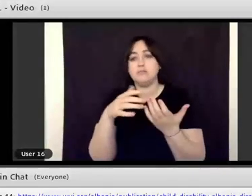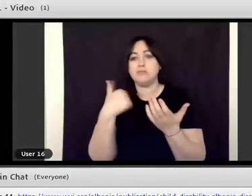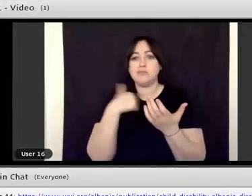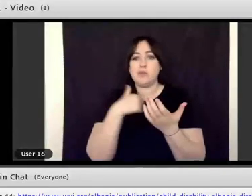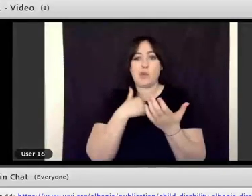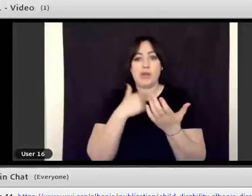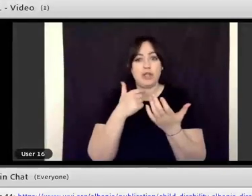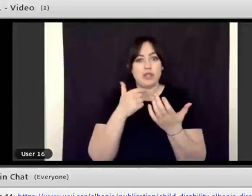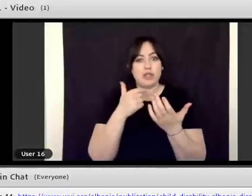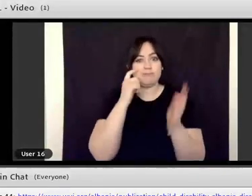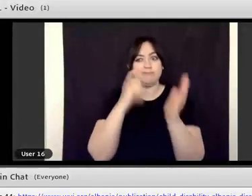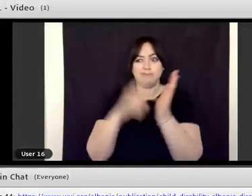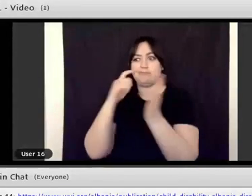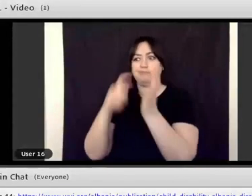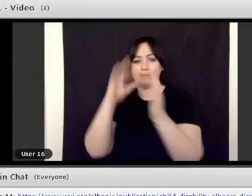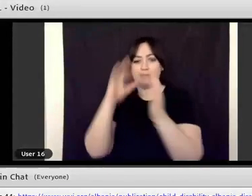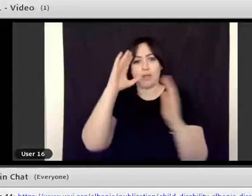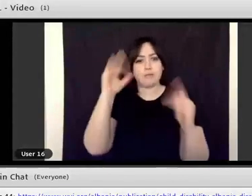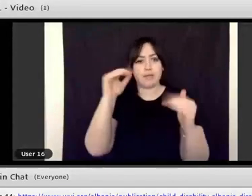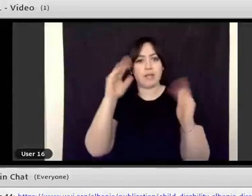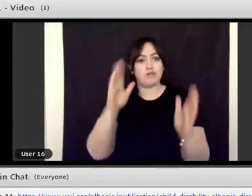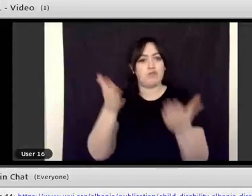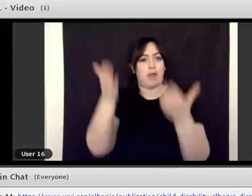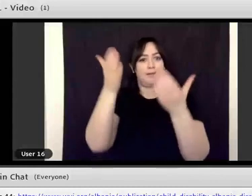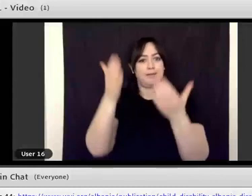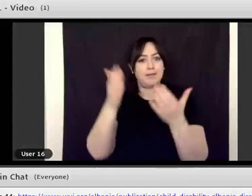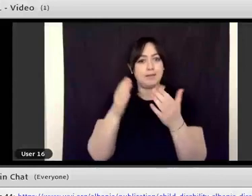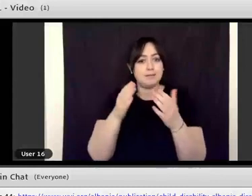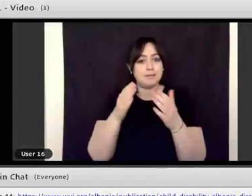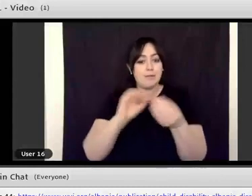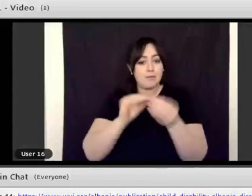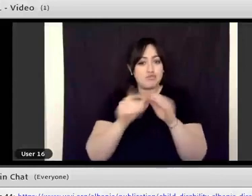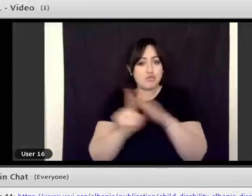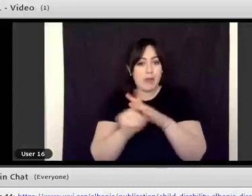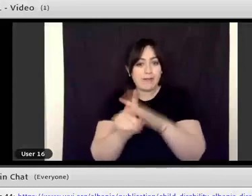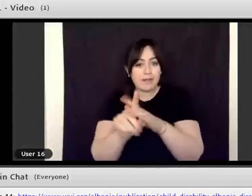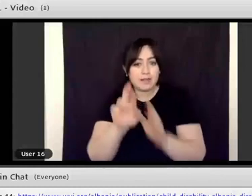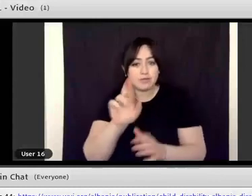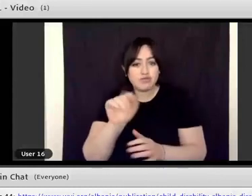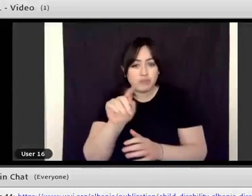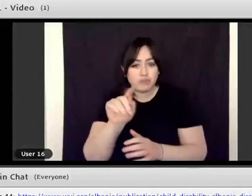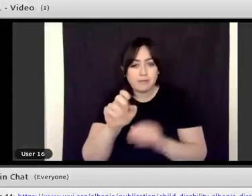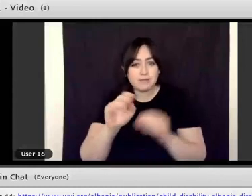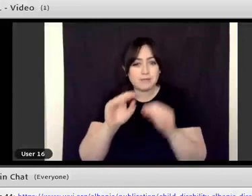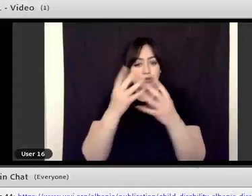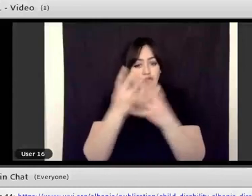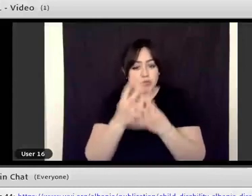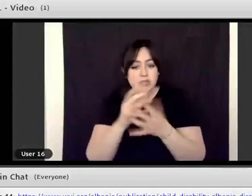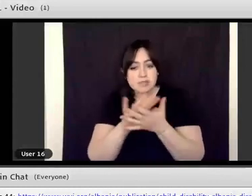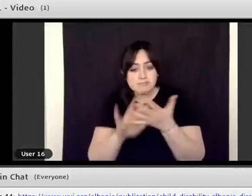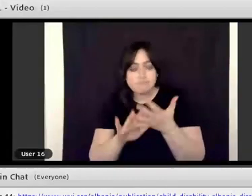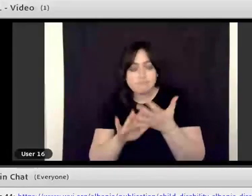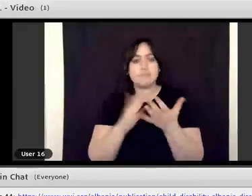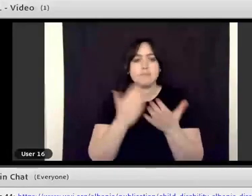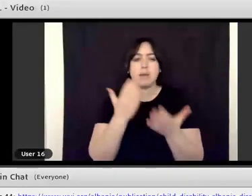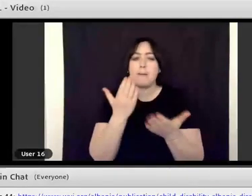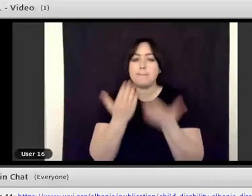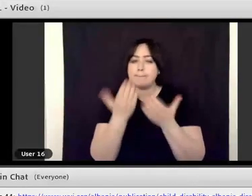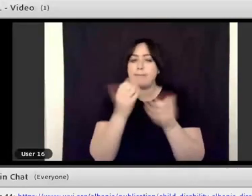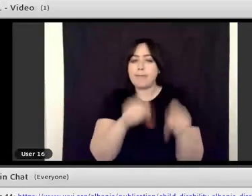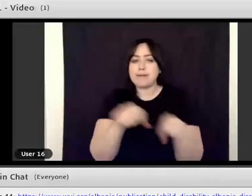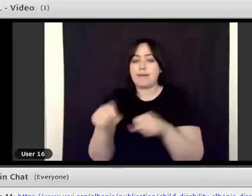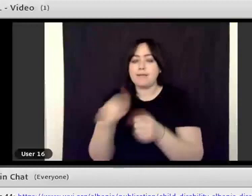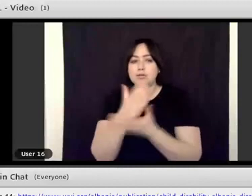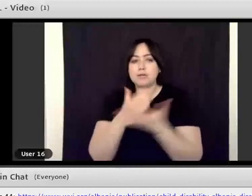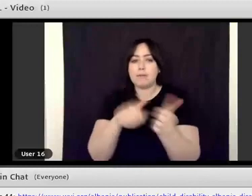of screening or prevalence rate efforts, that potentially also some follow-up services and support is being